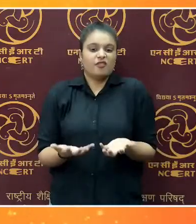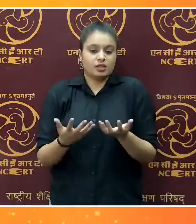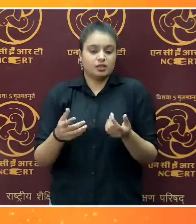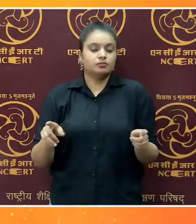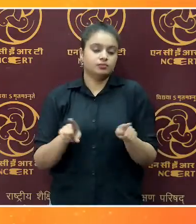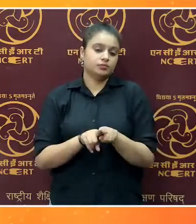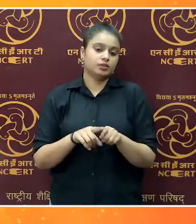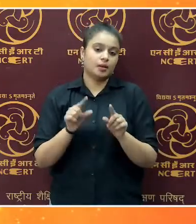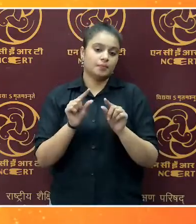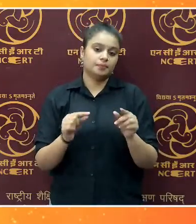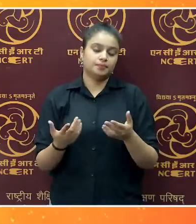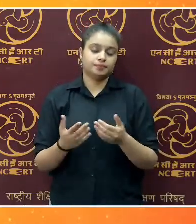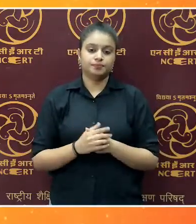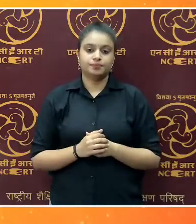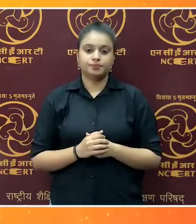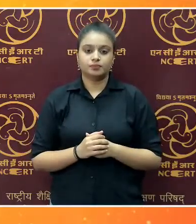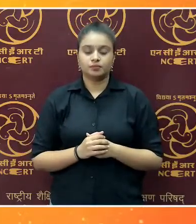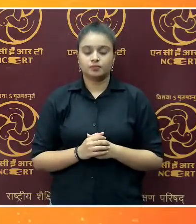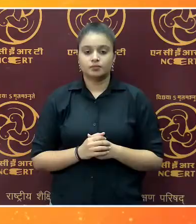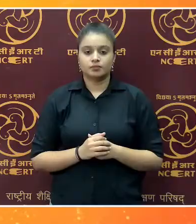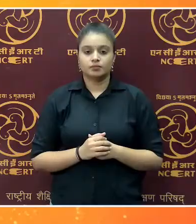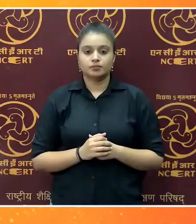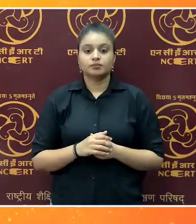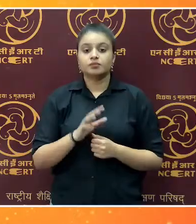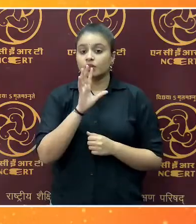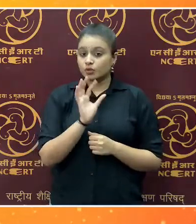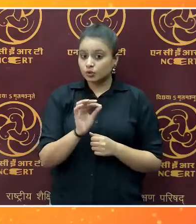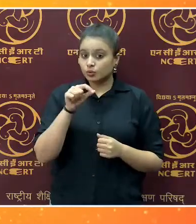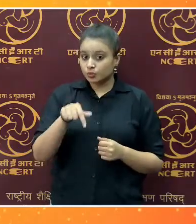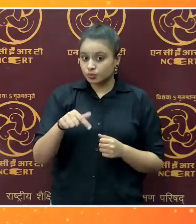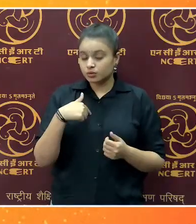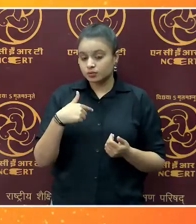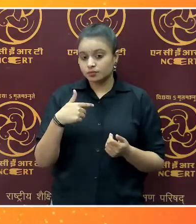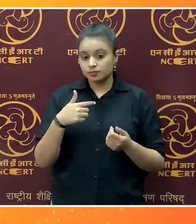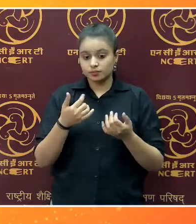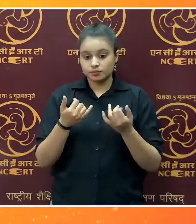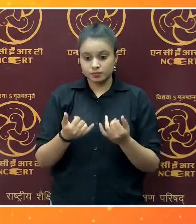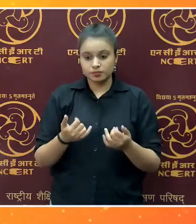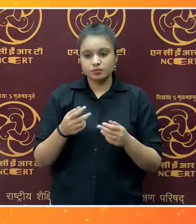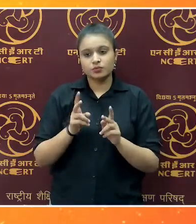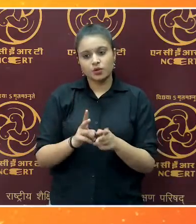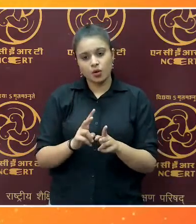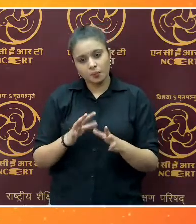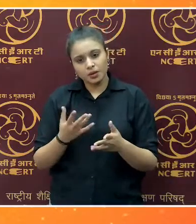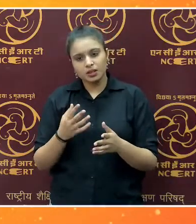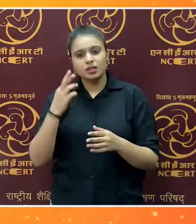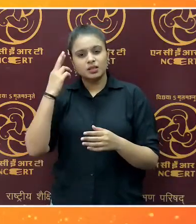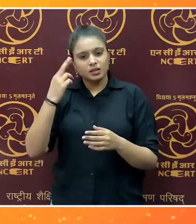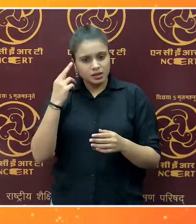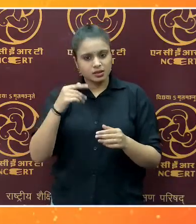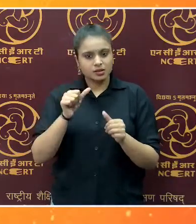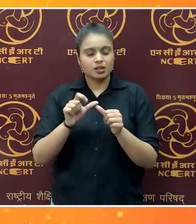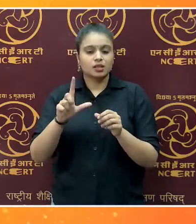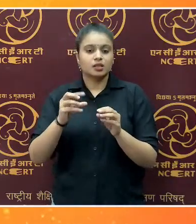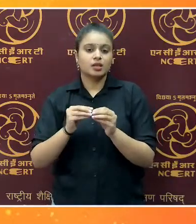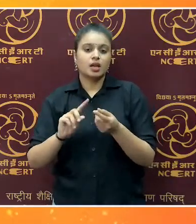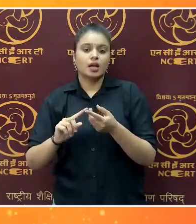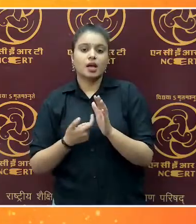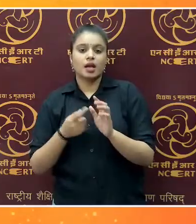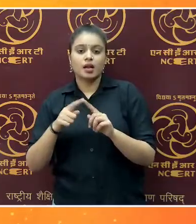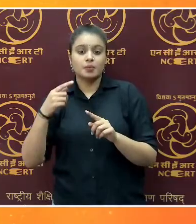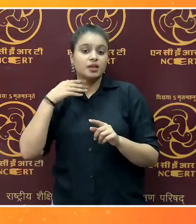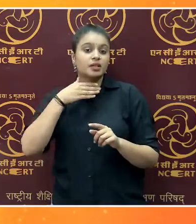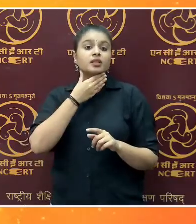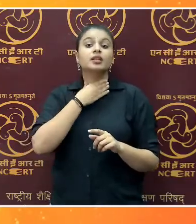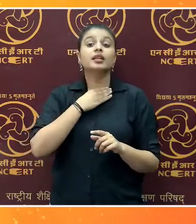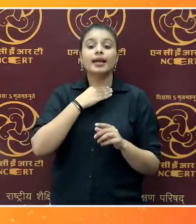messages of Dr. Albatross. Some burden on the shoulders. Wow. Actually, this is an anomaly because albatross's neck is actually